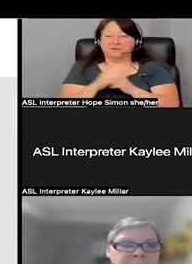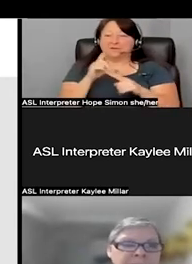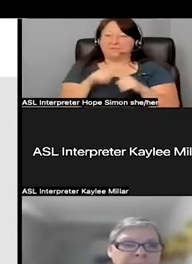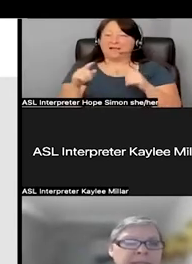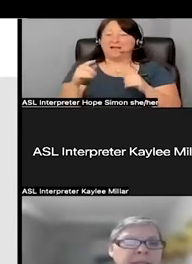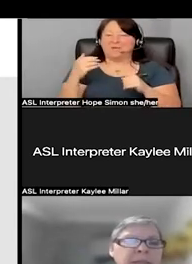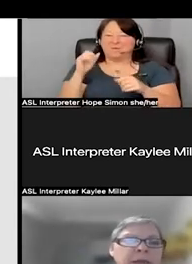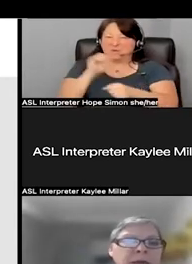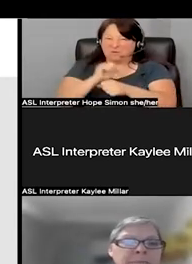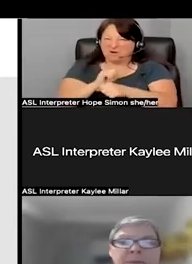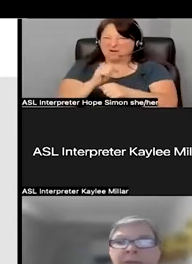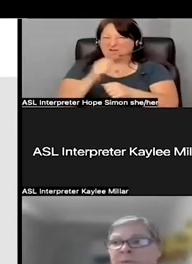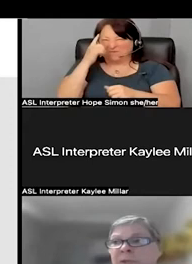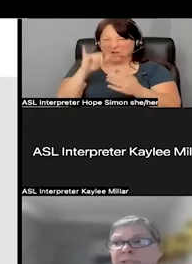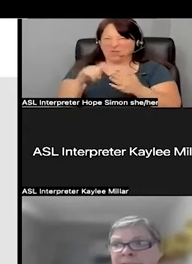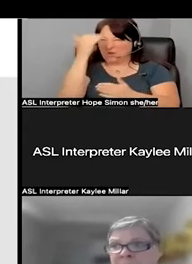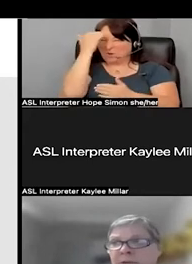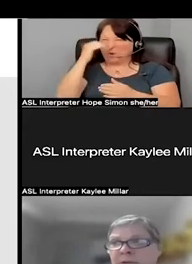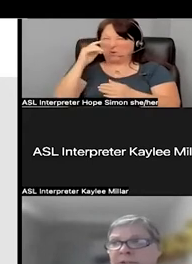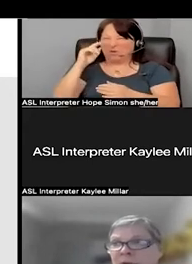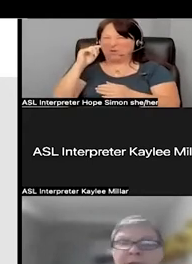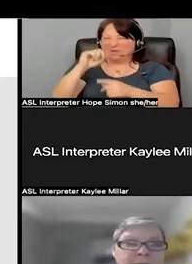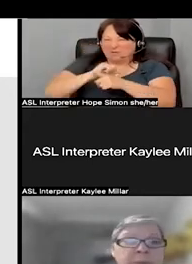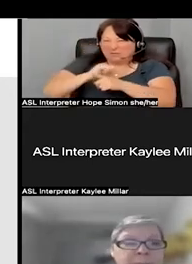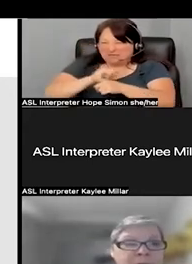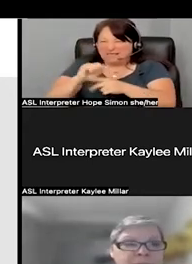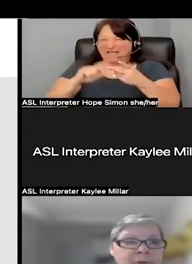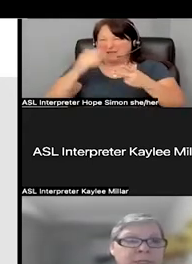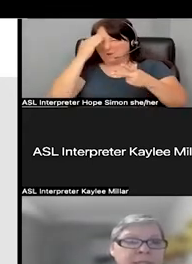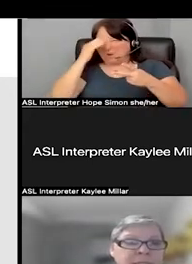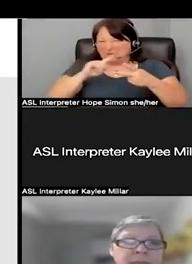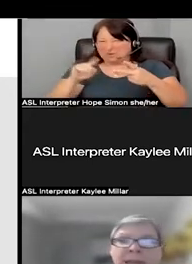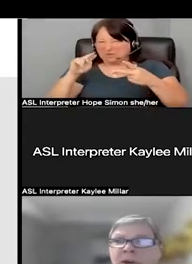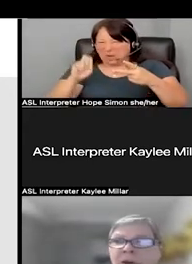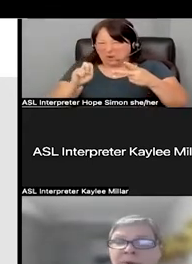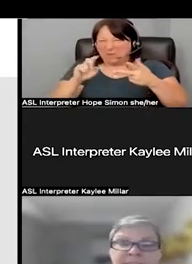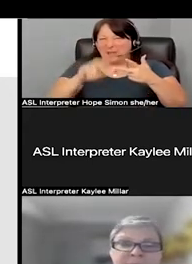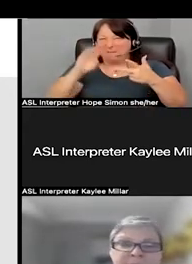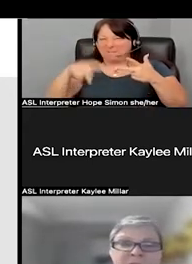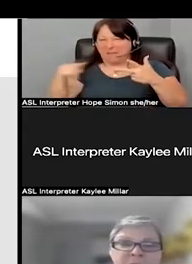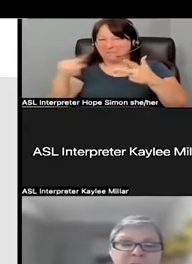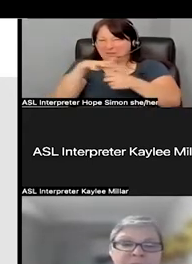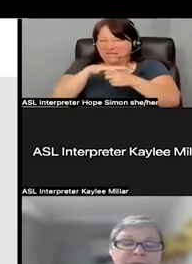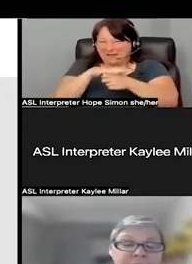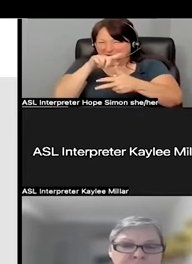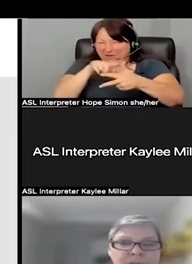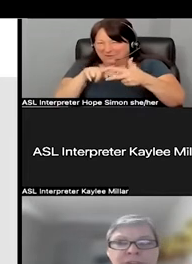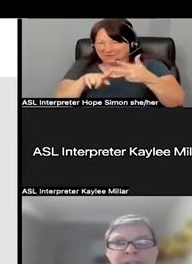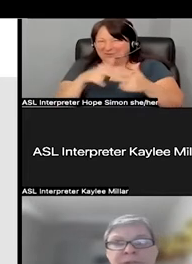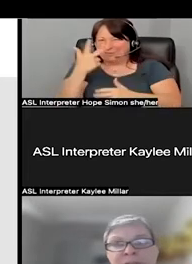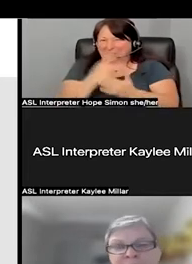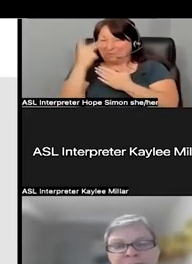Drill campaign, as well as, again, Know the Zone and now Map Your Neighborhood, that our residents are the